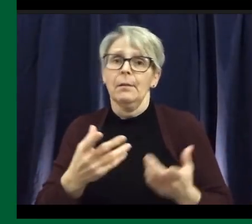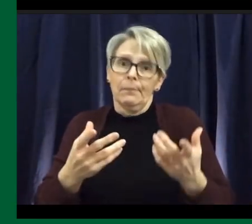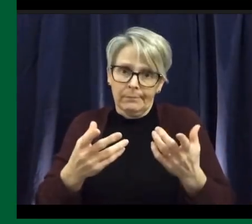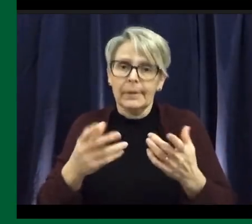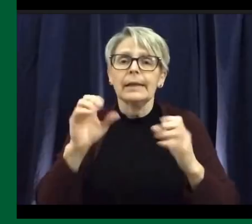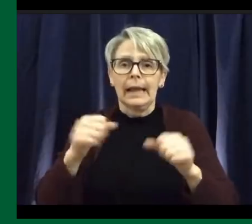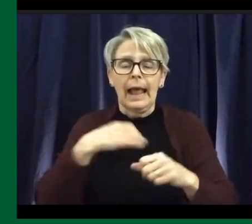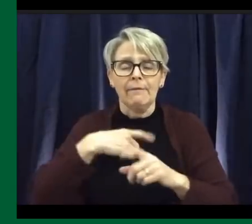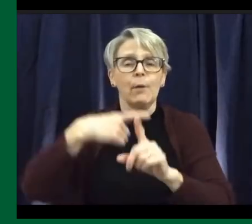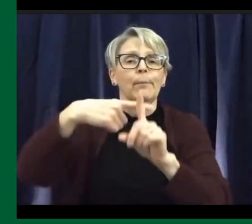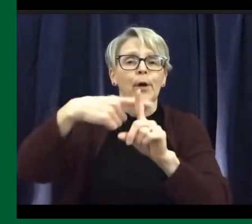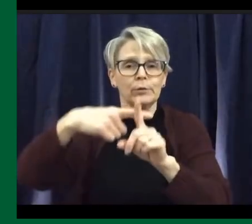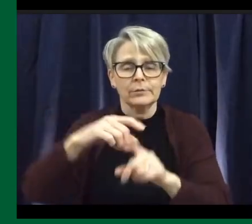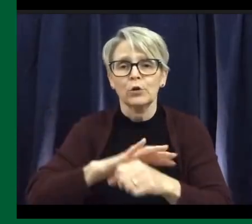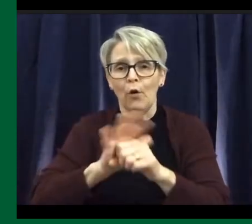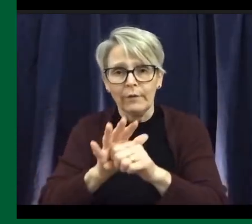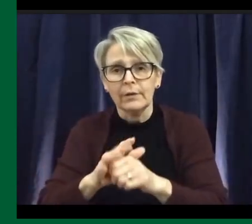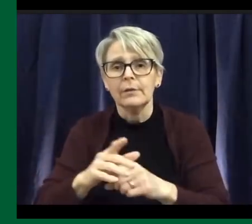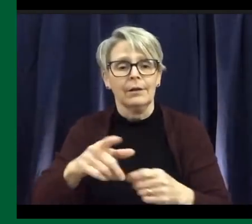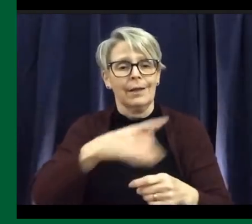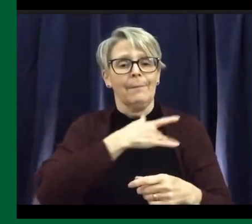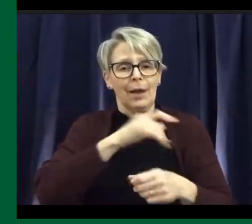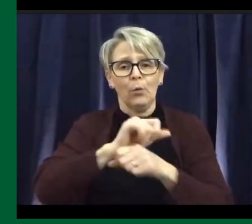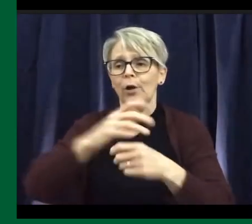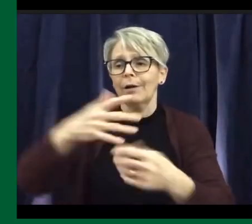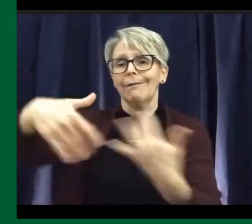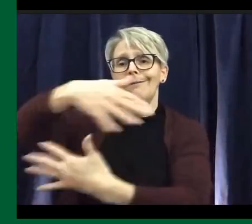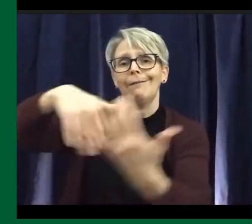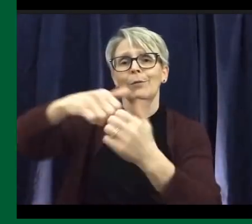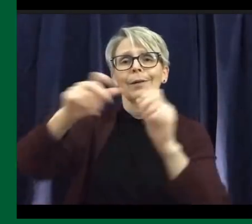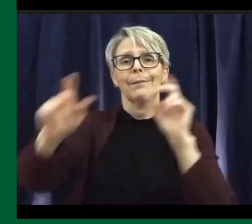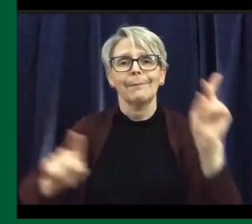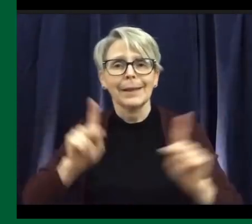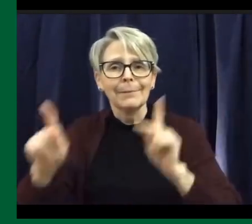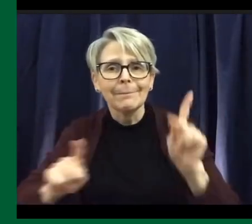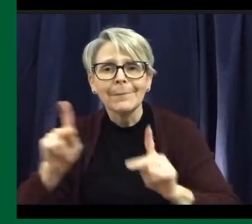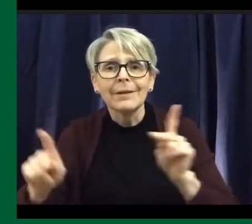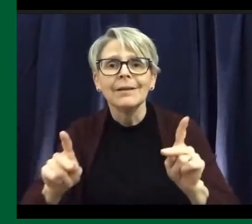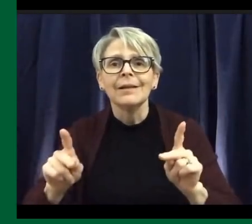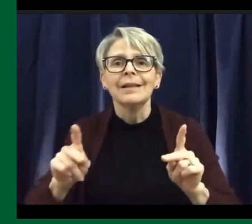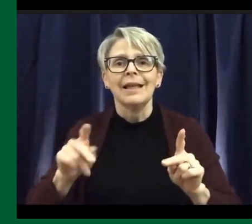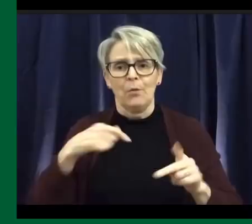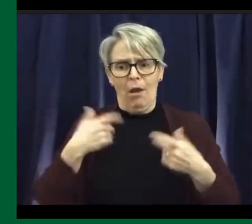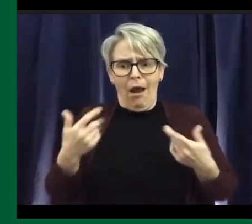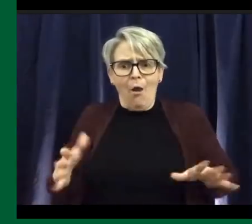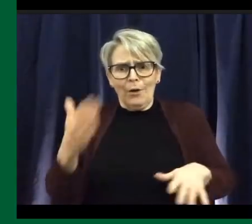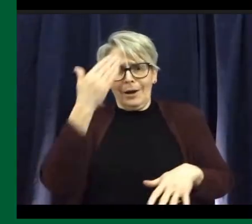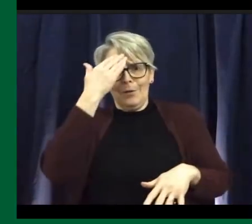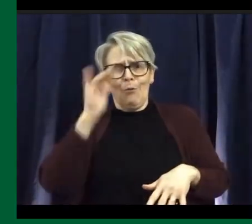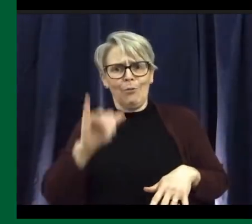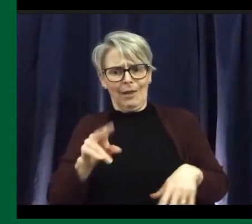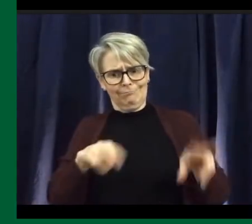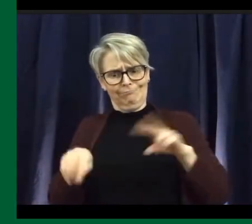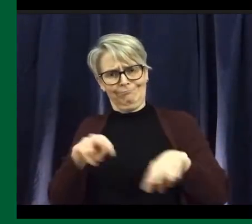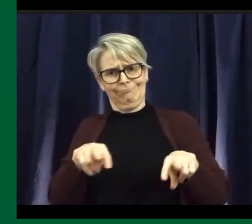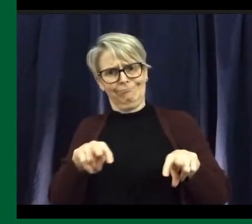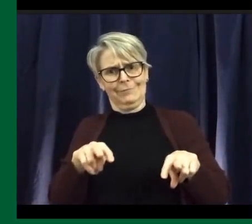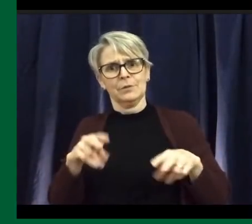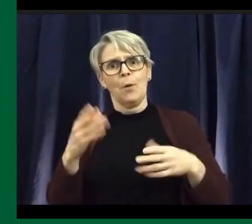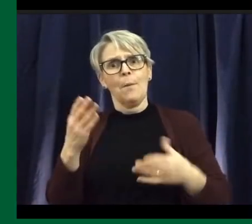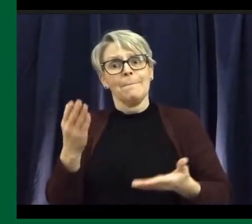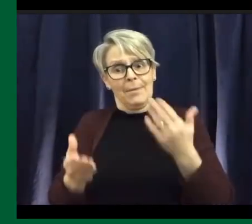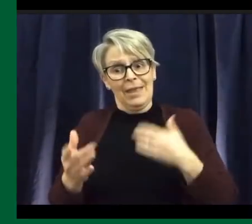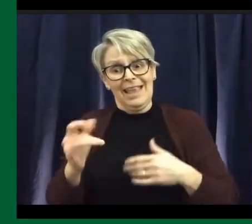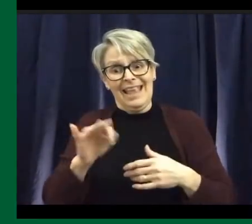be working in public-facing jobs, and that we already know. So we may inflate cases in those